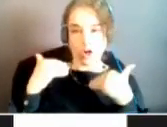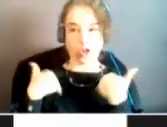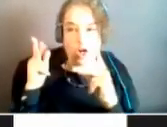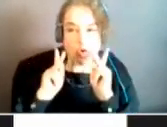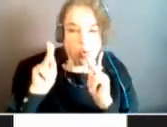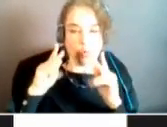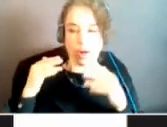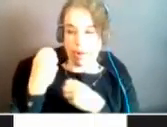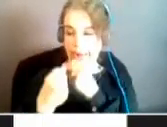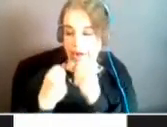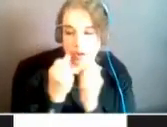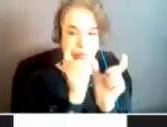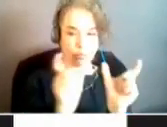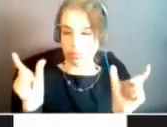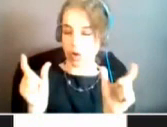groups,